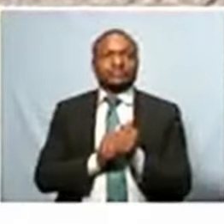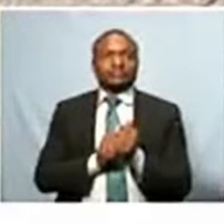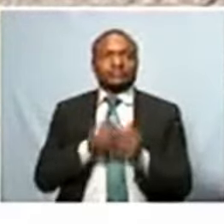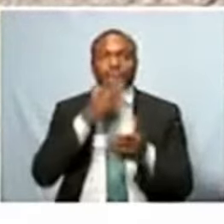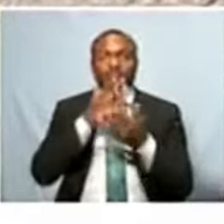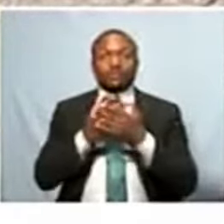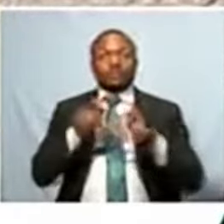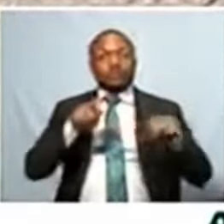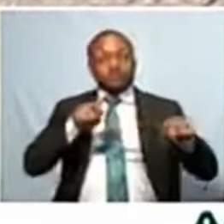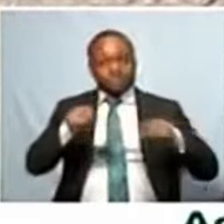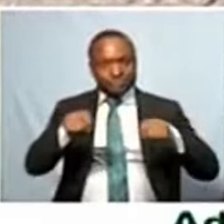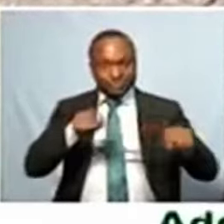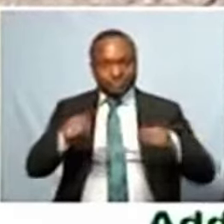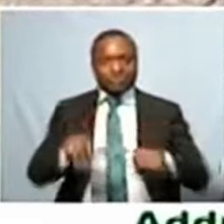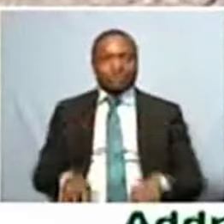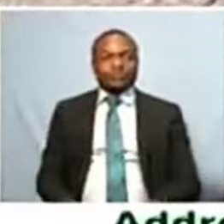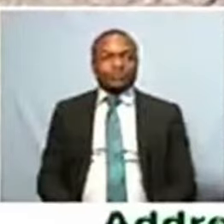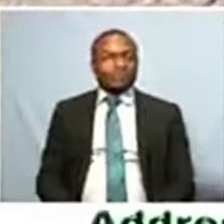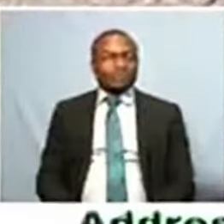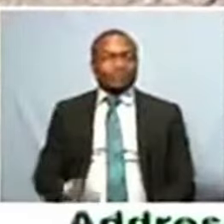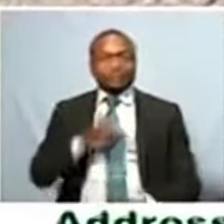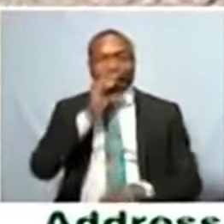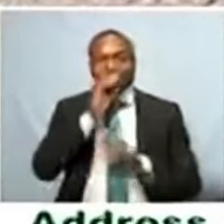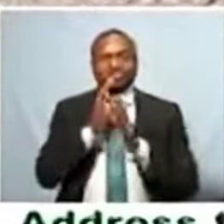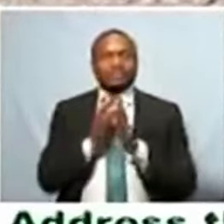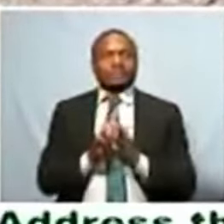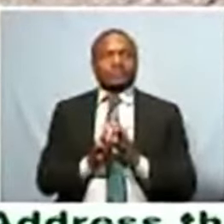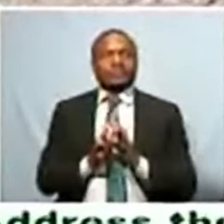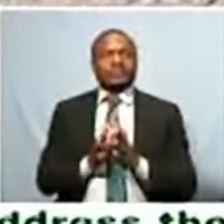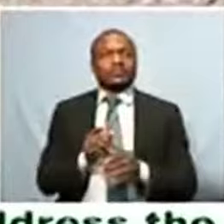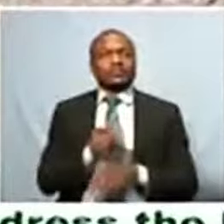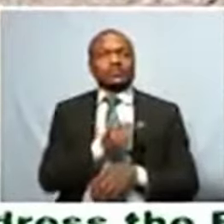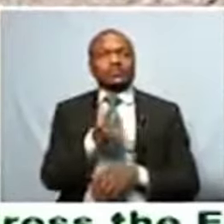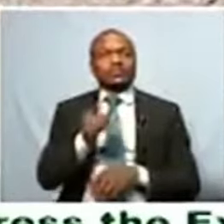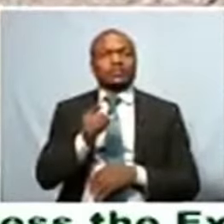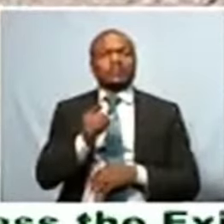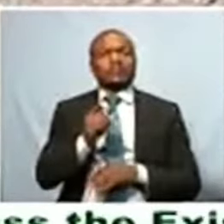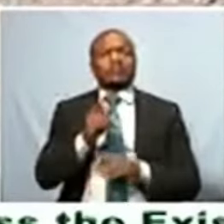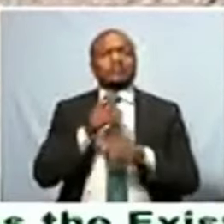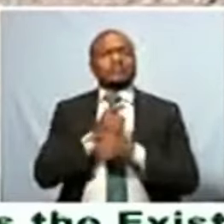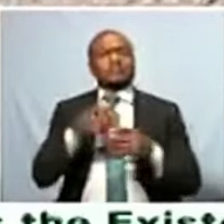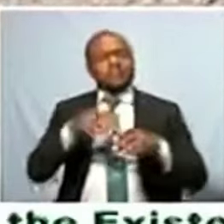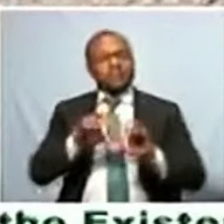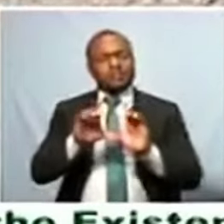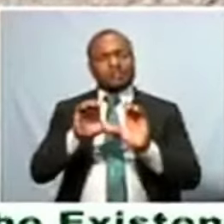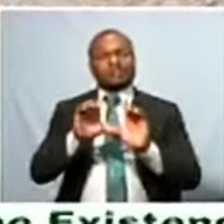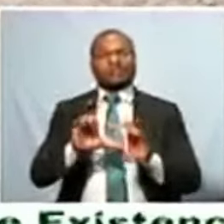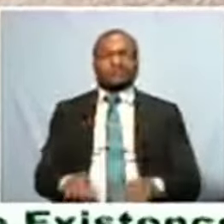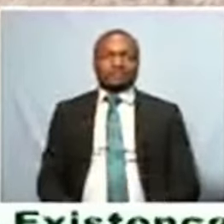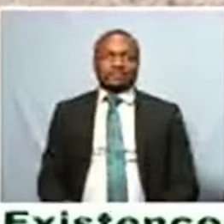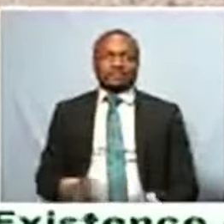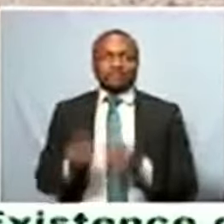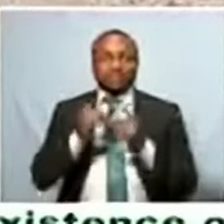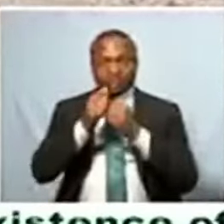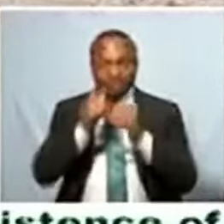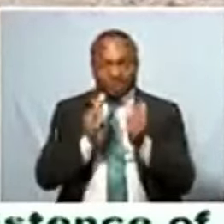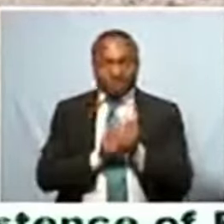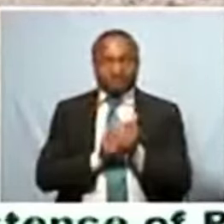good governance. Madam Speaker, they are causing confusion. Just to continue, Honorable Member. Talks